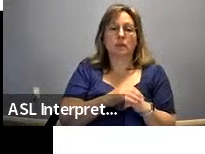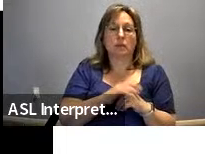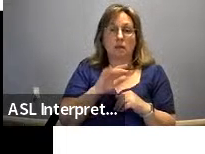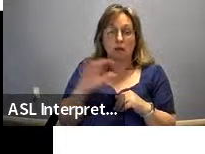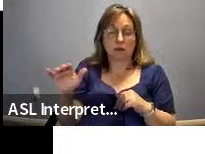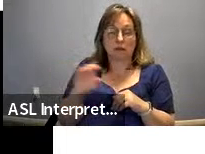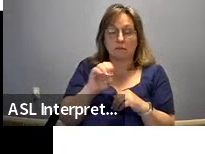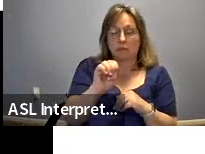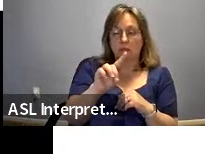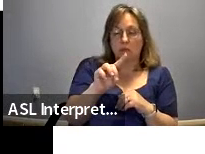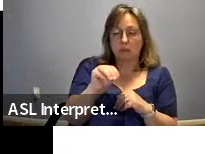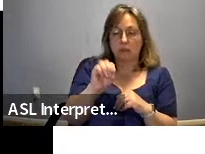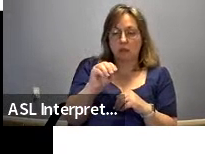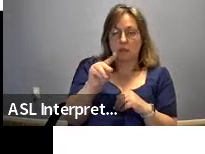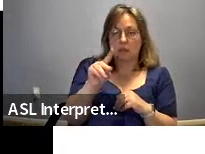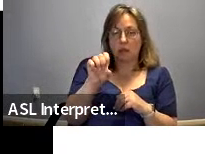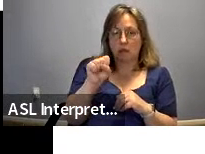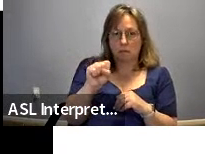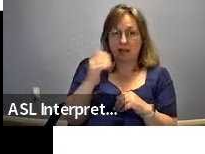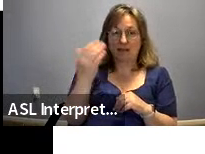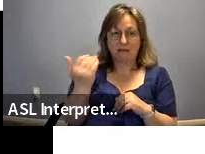is